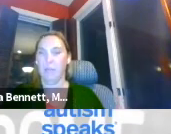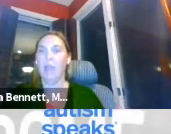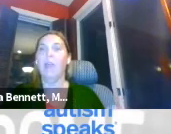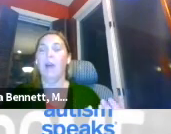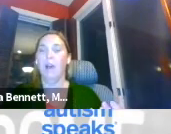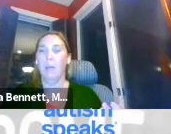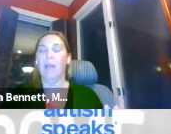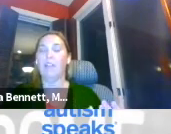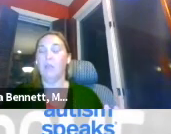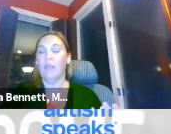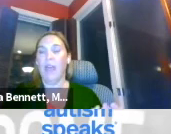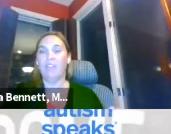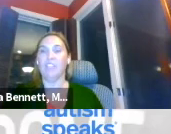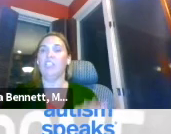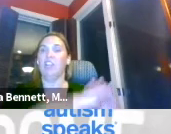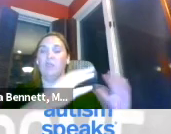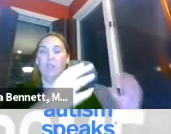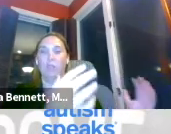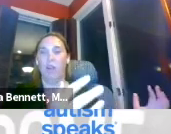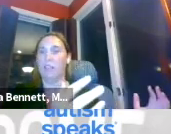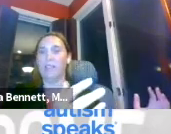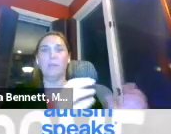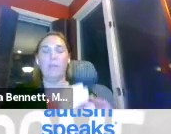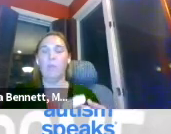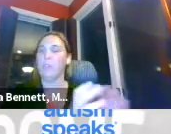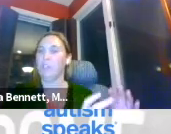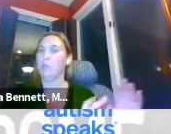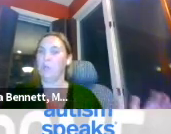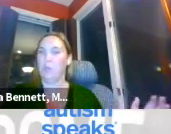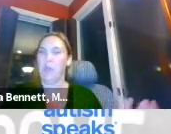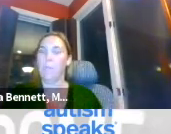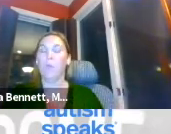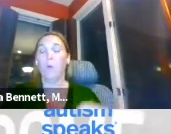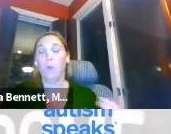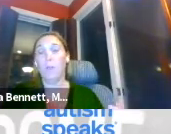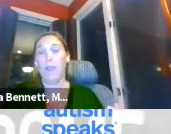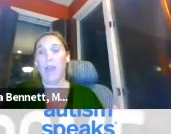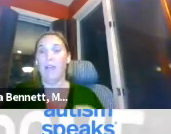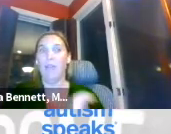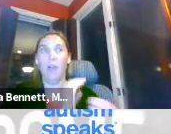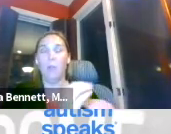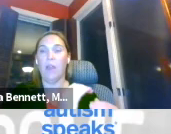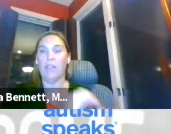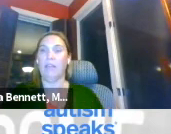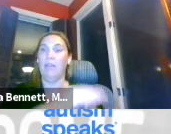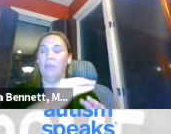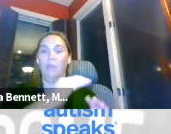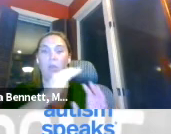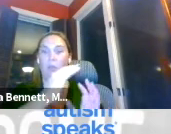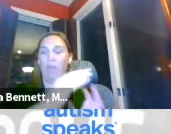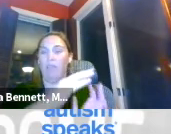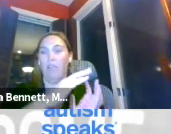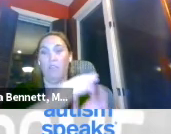symptoms. And you can have just a general autism level 1, 2, or 3, or you may have a breakdown